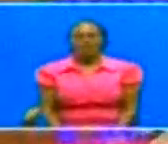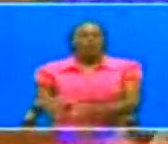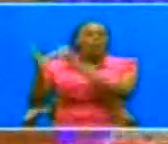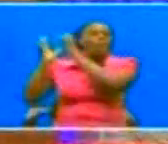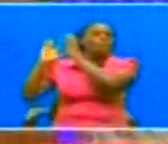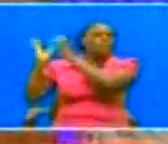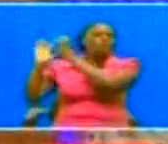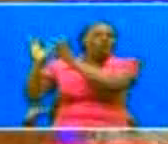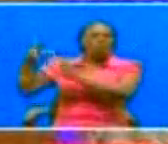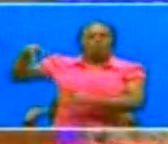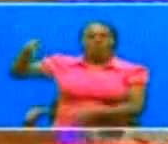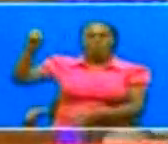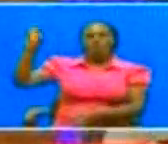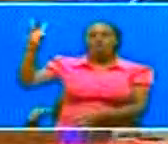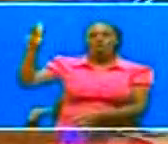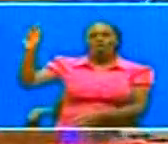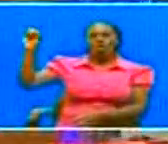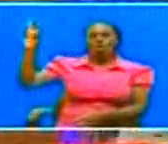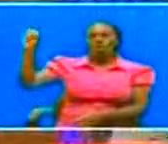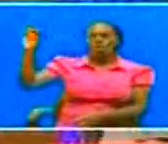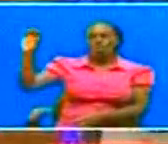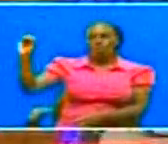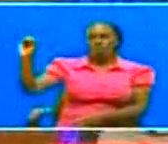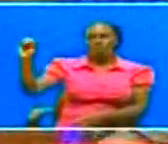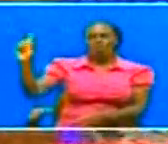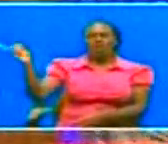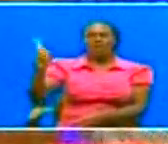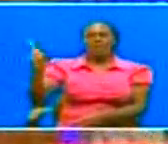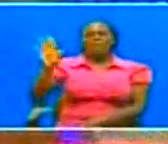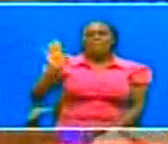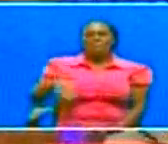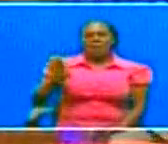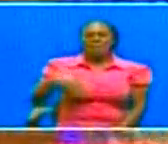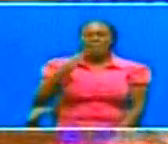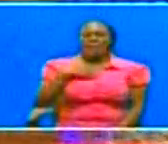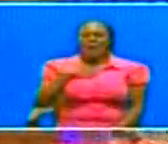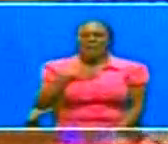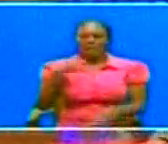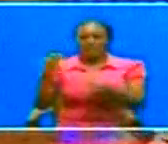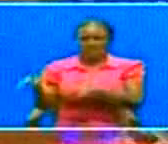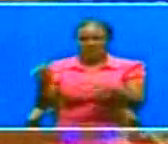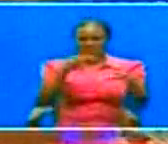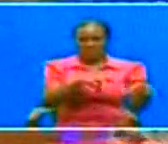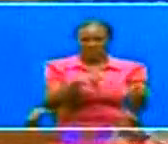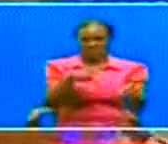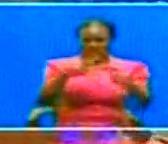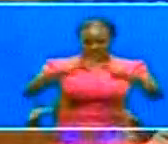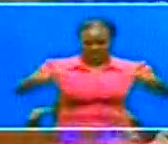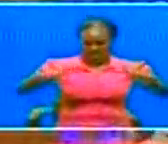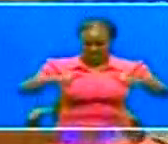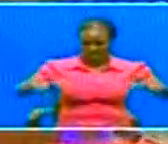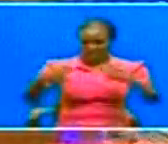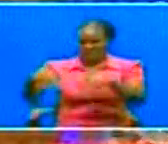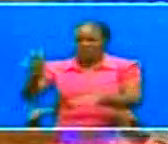Pokomo. Yeah. Where did they meet? Nairobi. My mother was a hustler, you know, a go-getter. And she